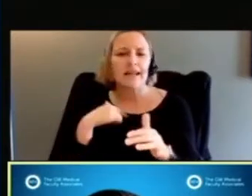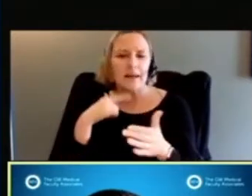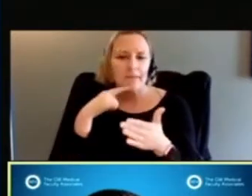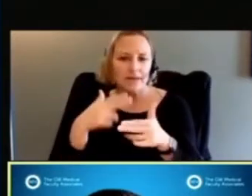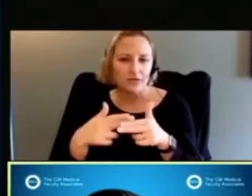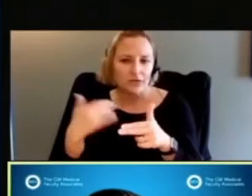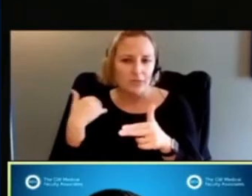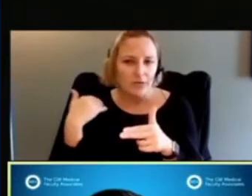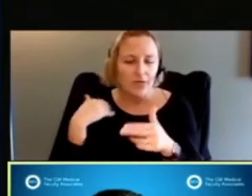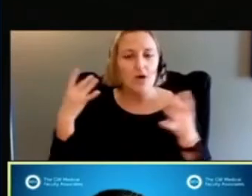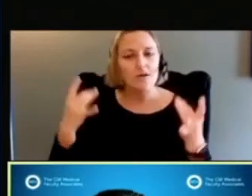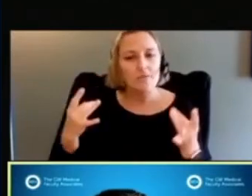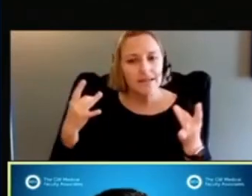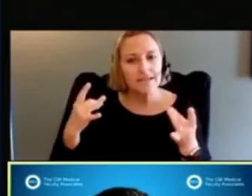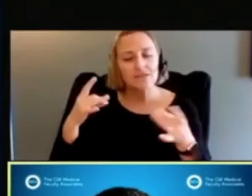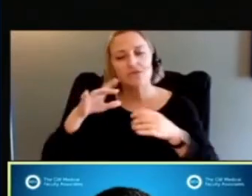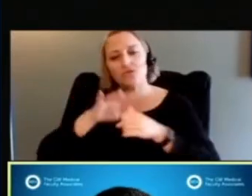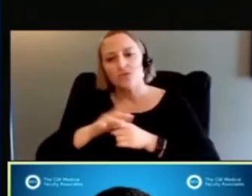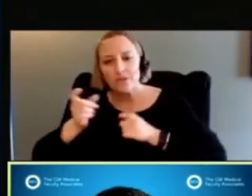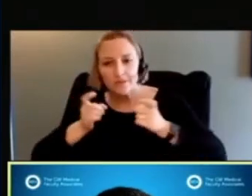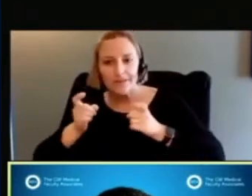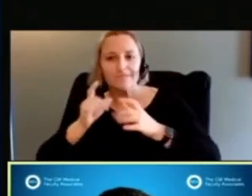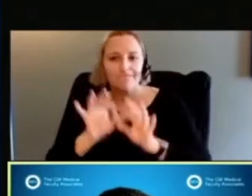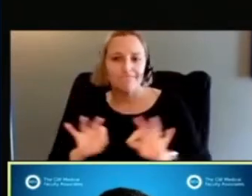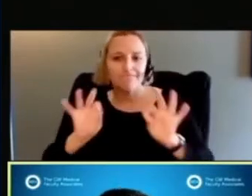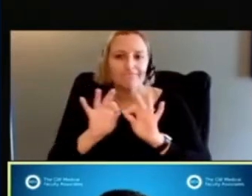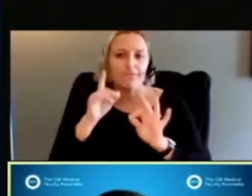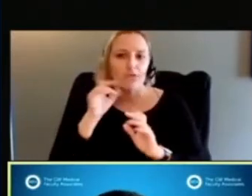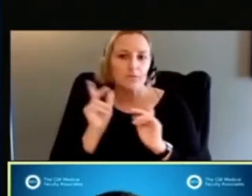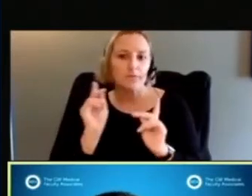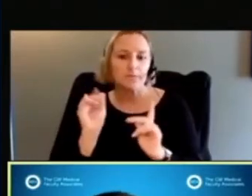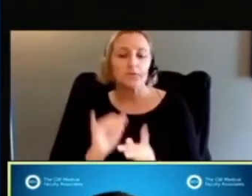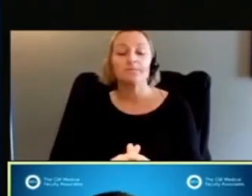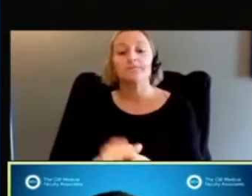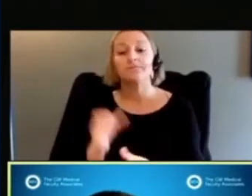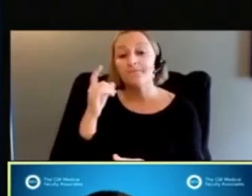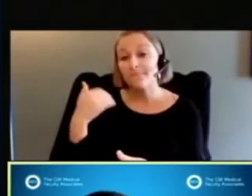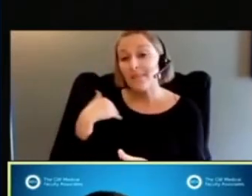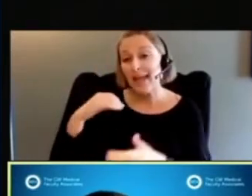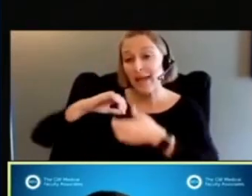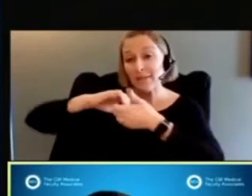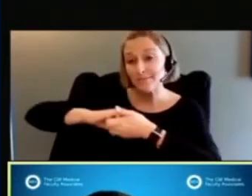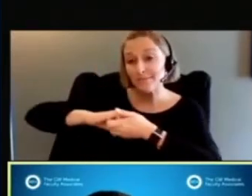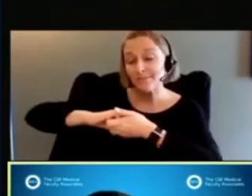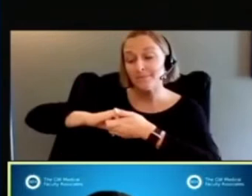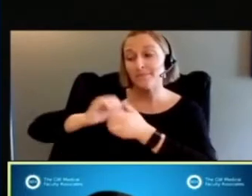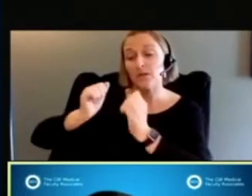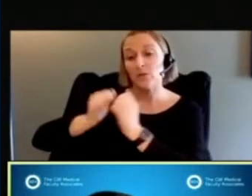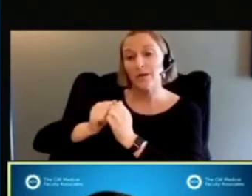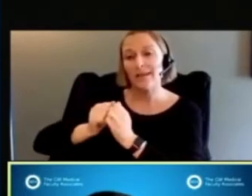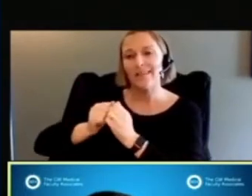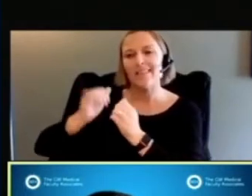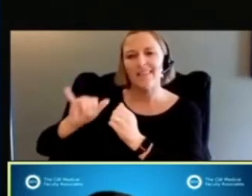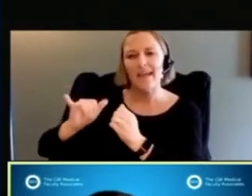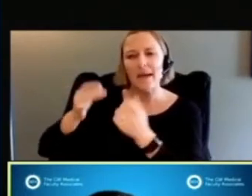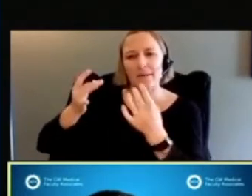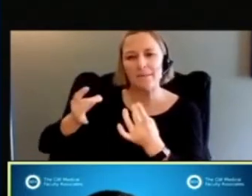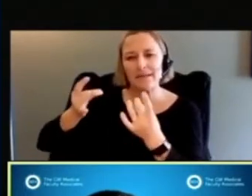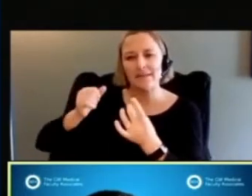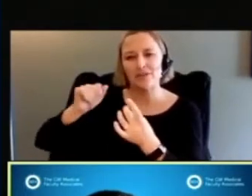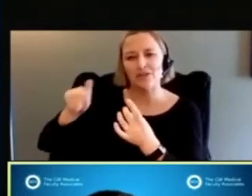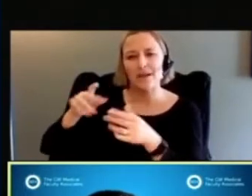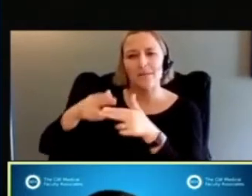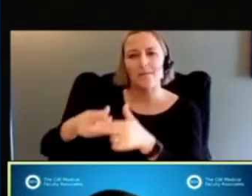stress management were big ones. We had a partnership with Headspace, the meditation app, and so we were able